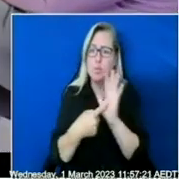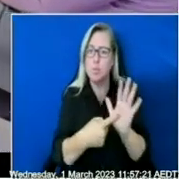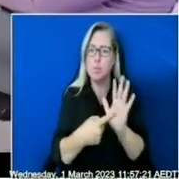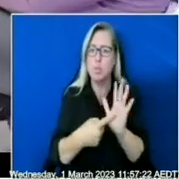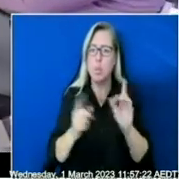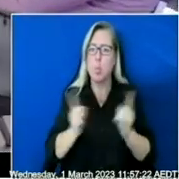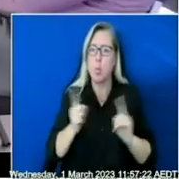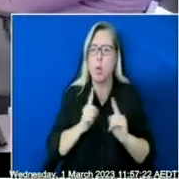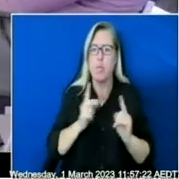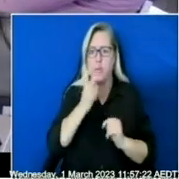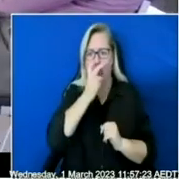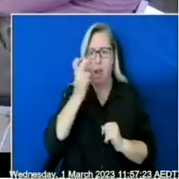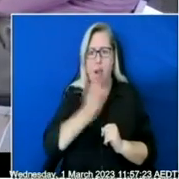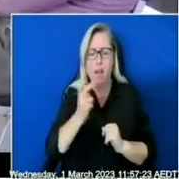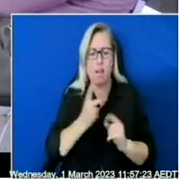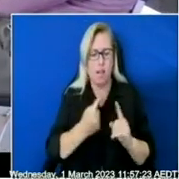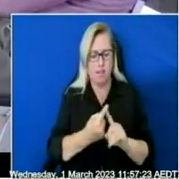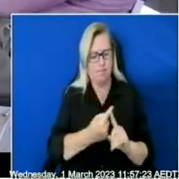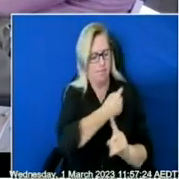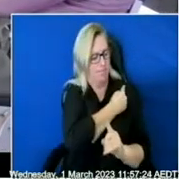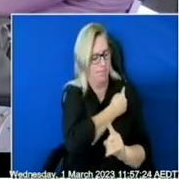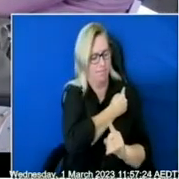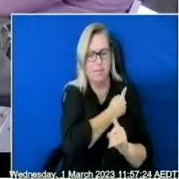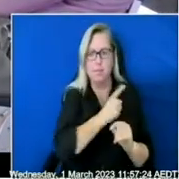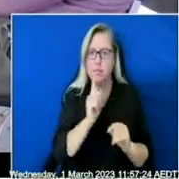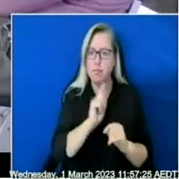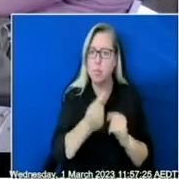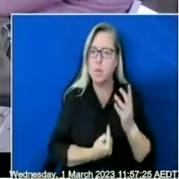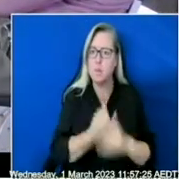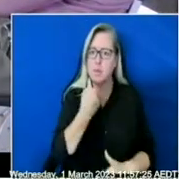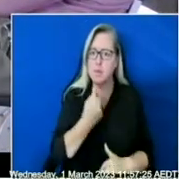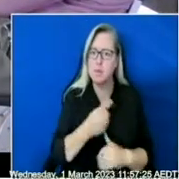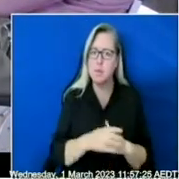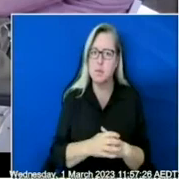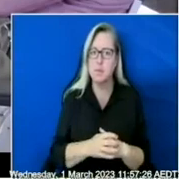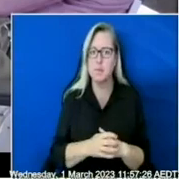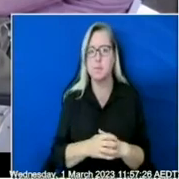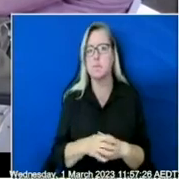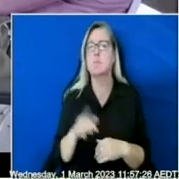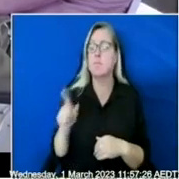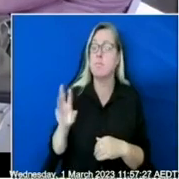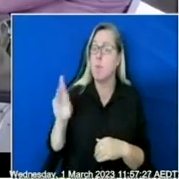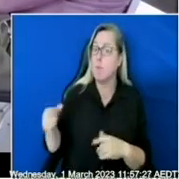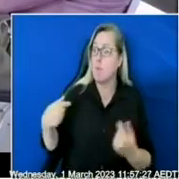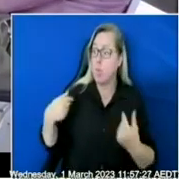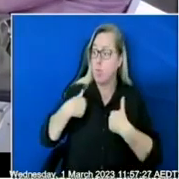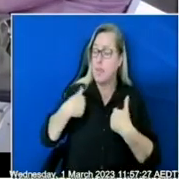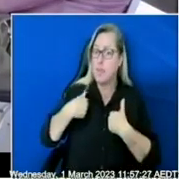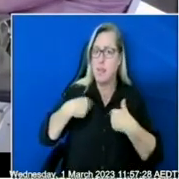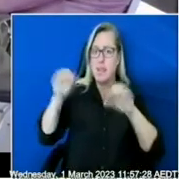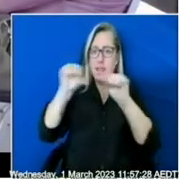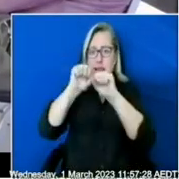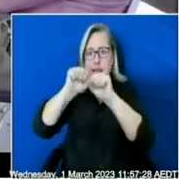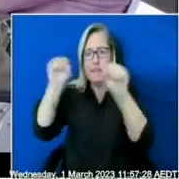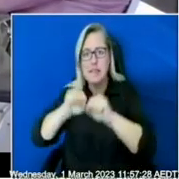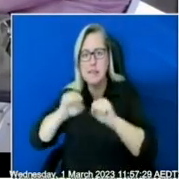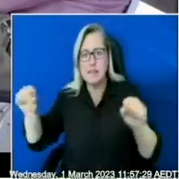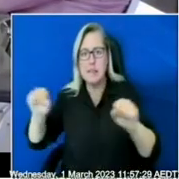it's so ingrained, this system, this systemic injustice. And you've just explained, like, levels of it in different